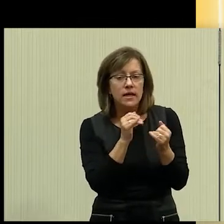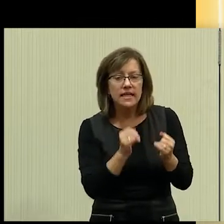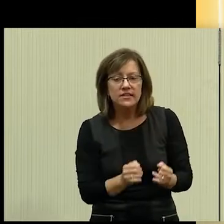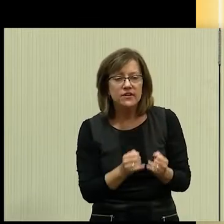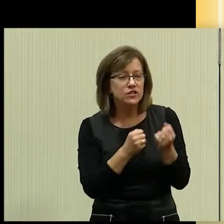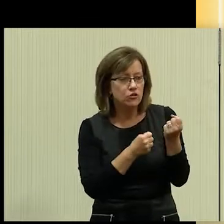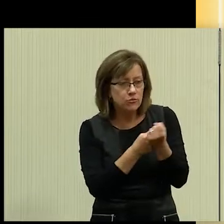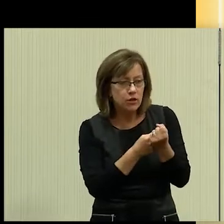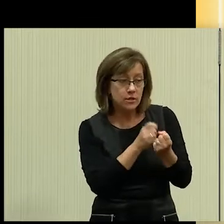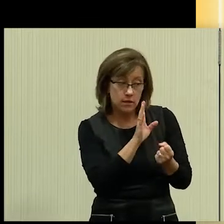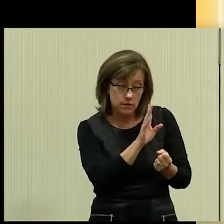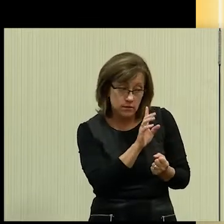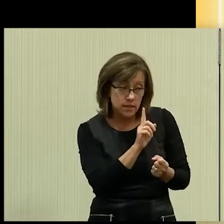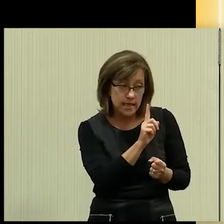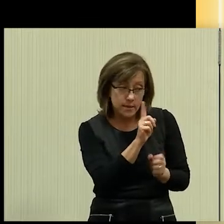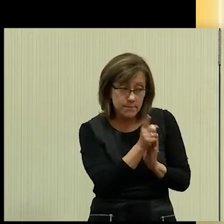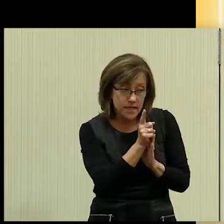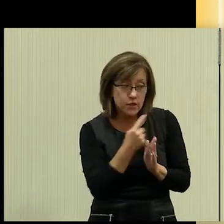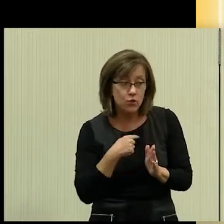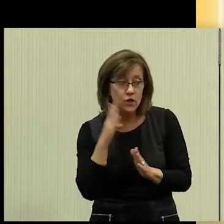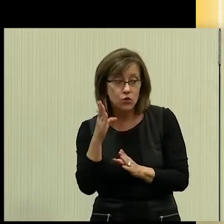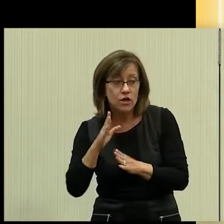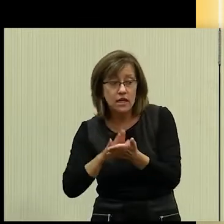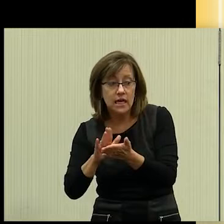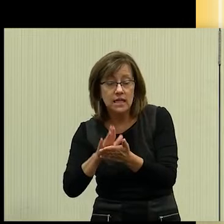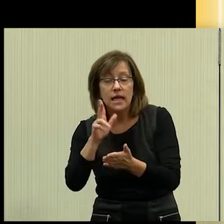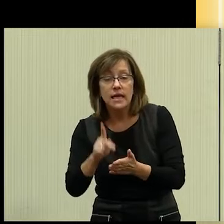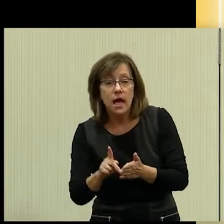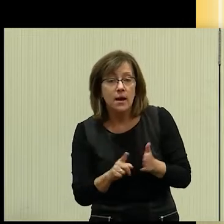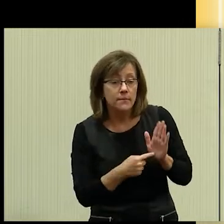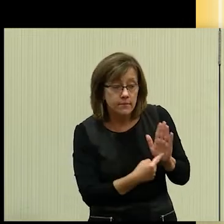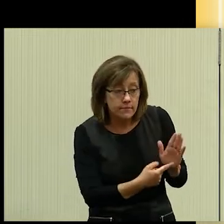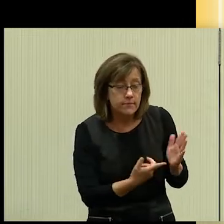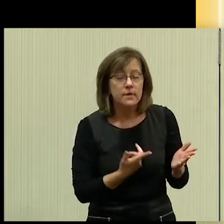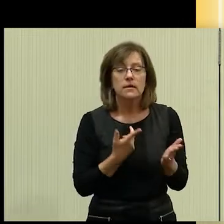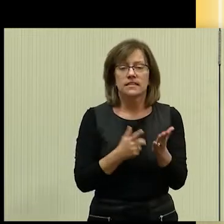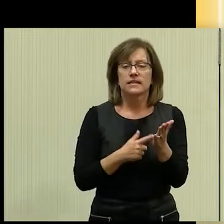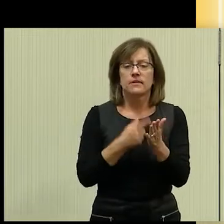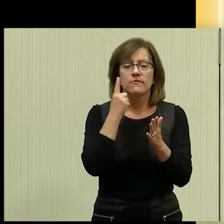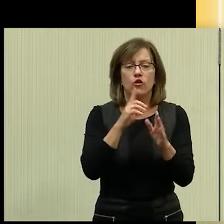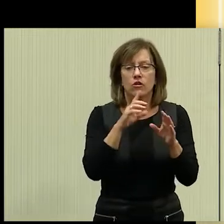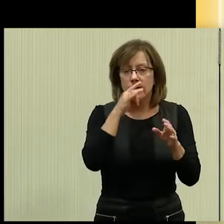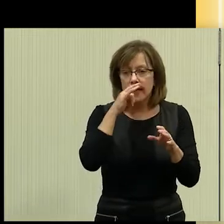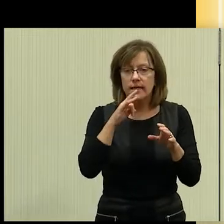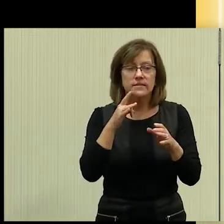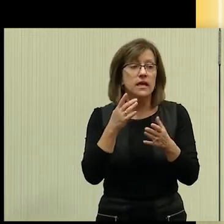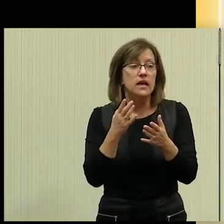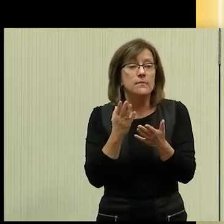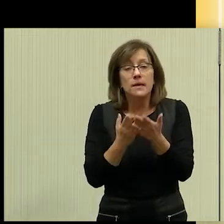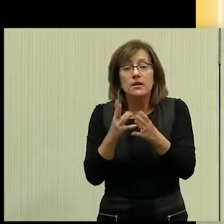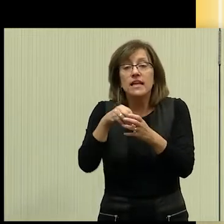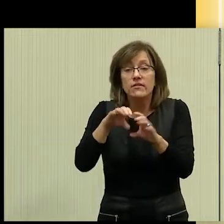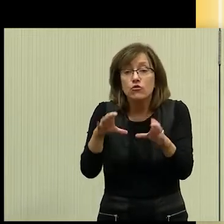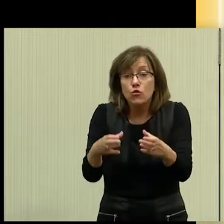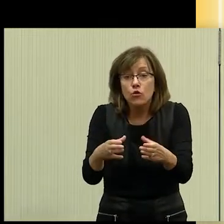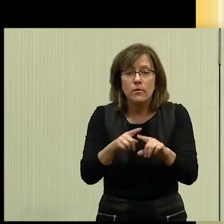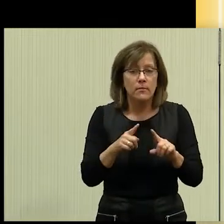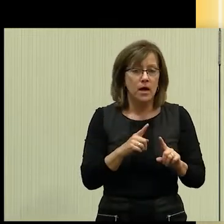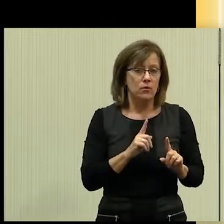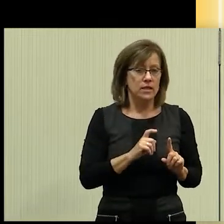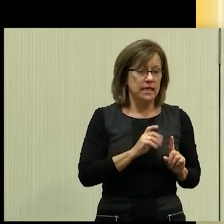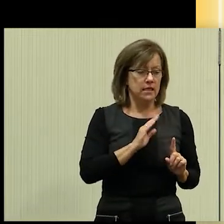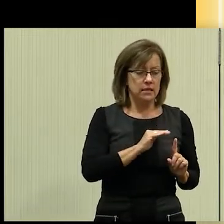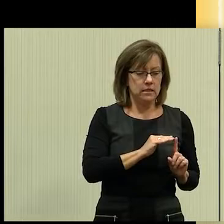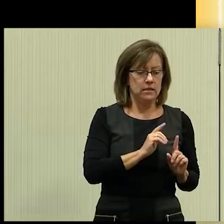say, in a minute we're going to be doing cleanup. So sometimes for our kids, they may be part of a group, but they may need more support that we have to provide them